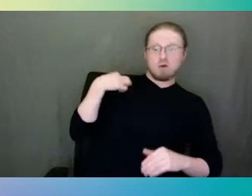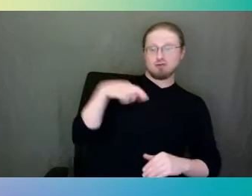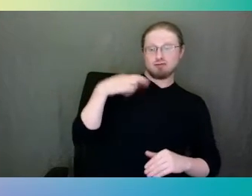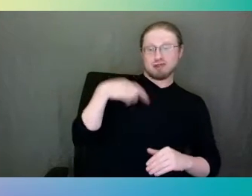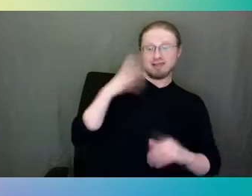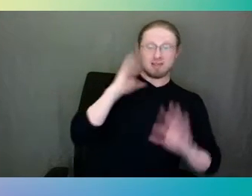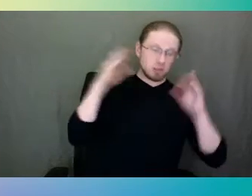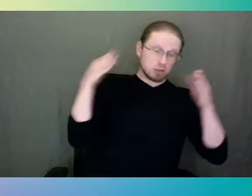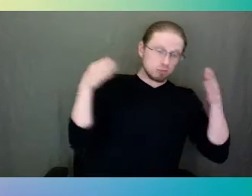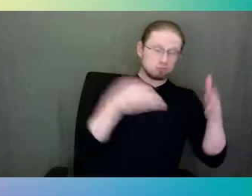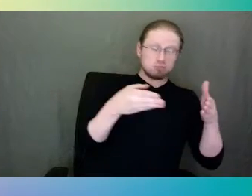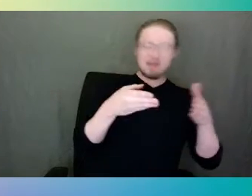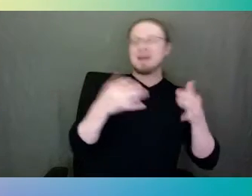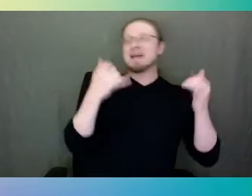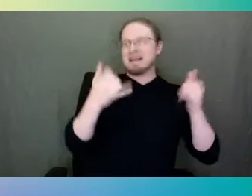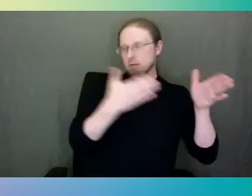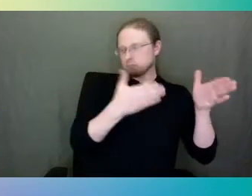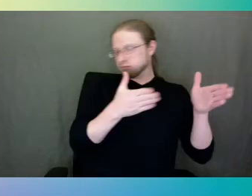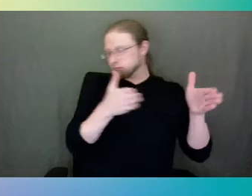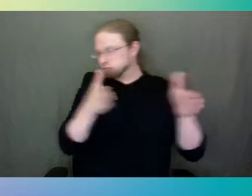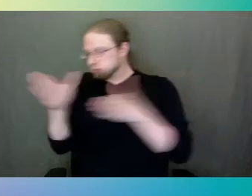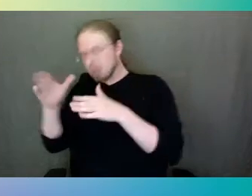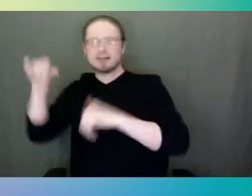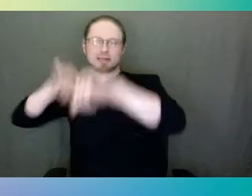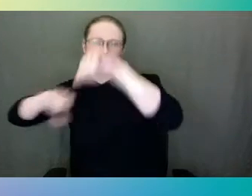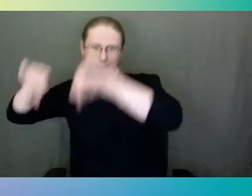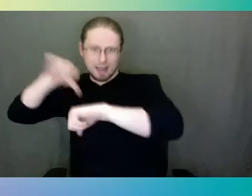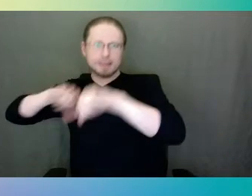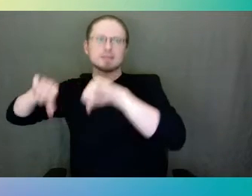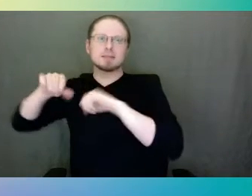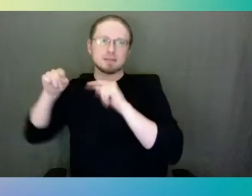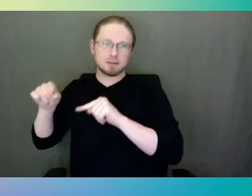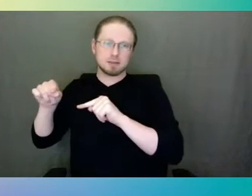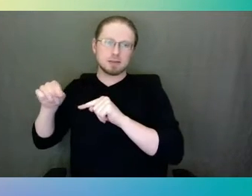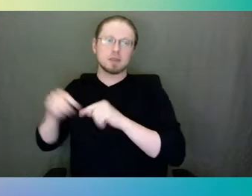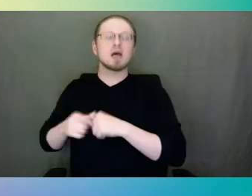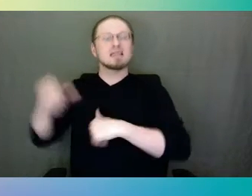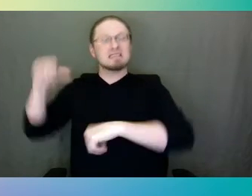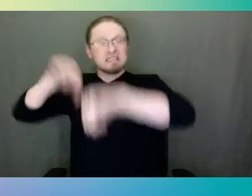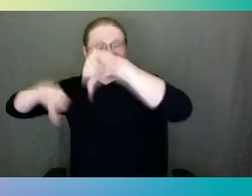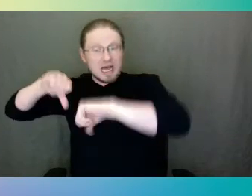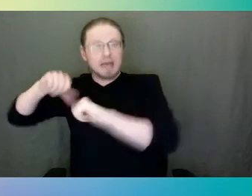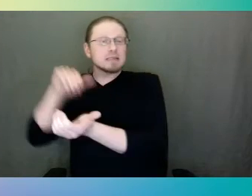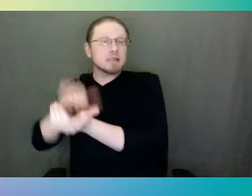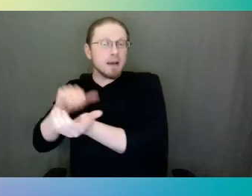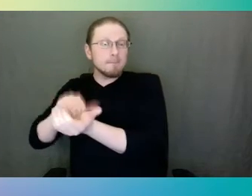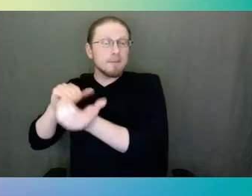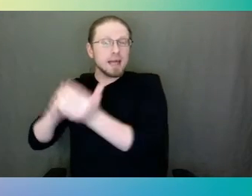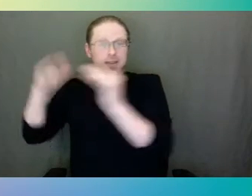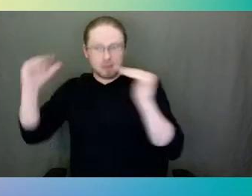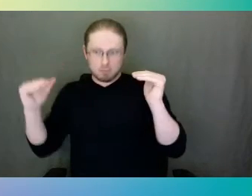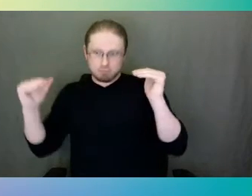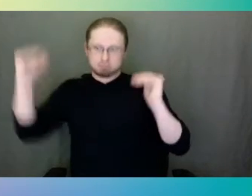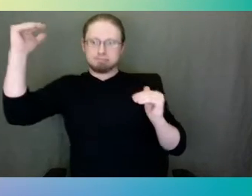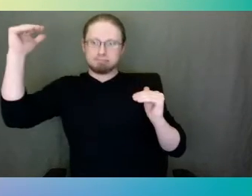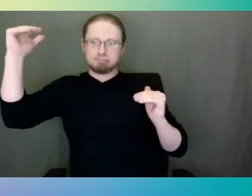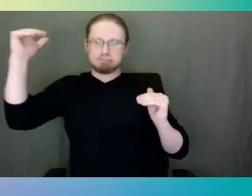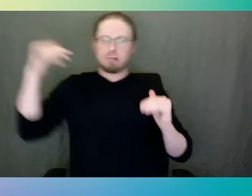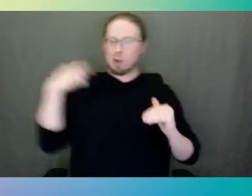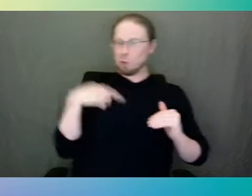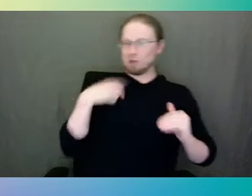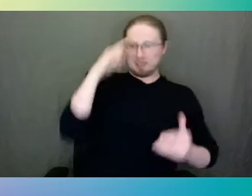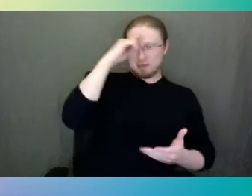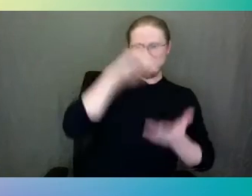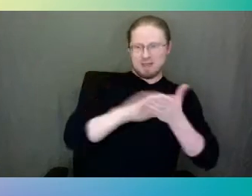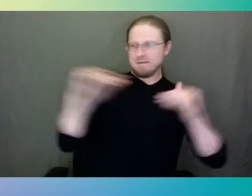authority from religion to science. Science and medicine are elevated and religious beliefs are challenged, whereas people had believed